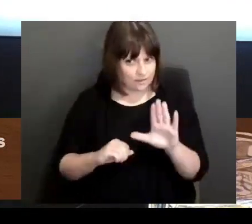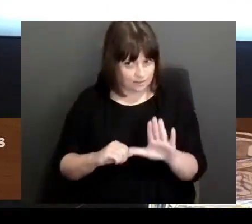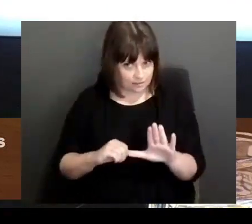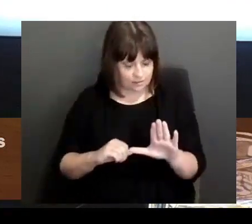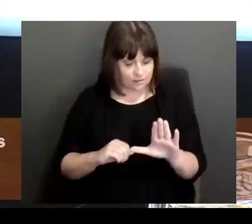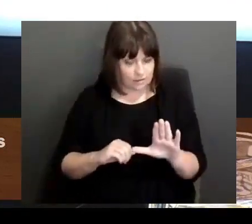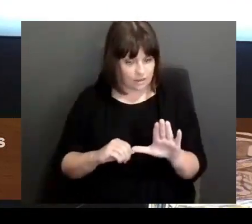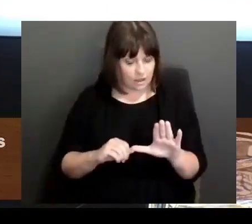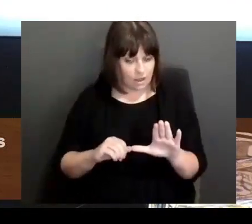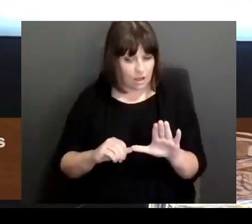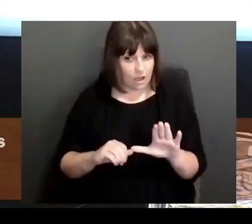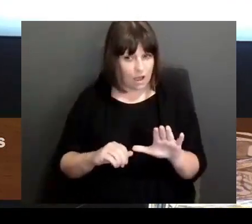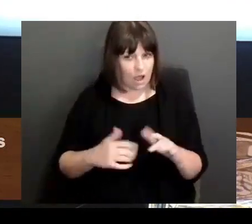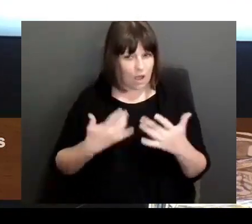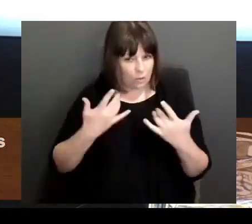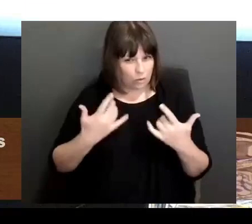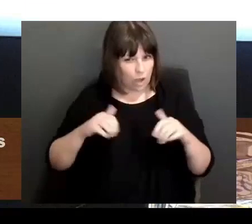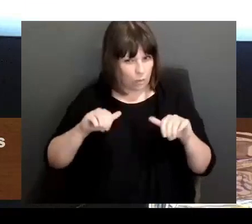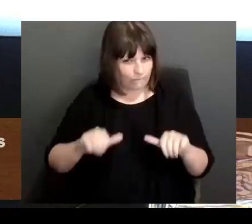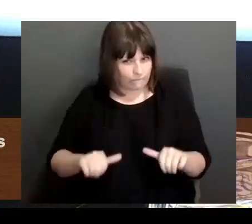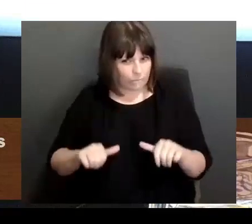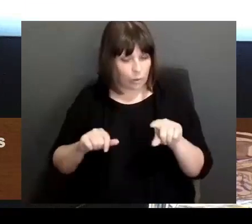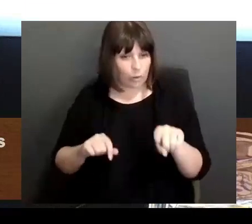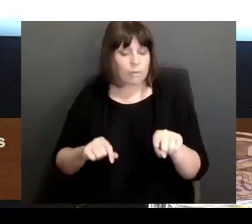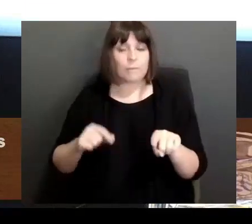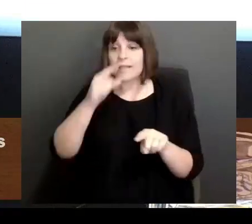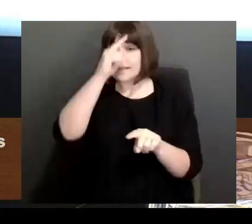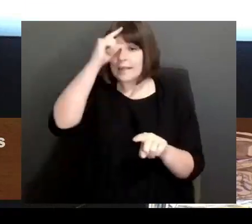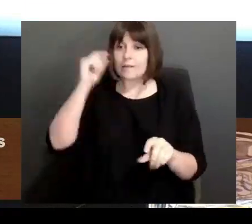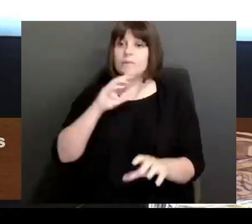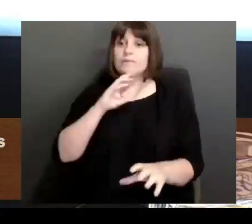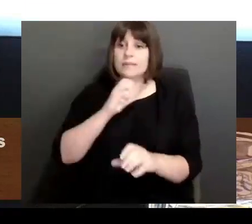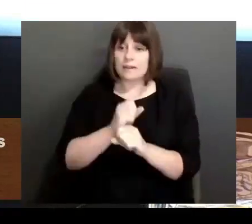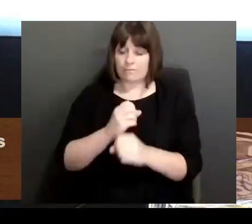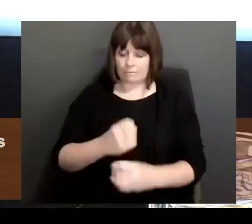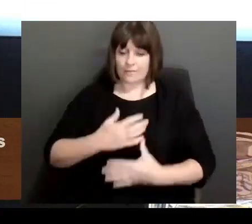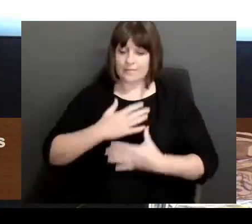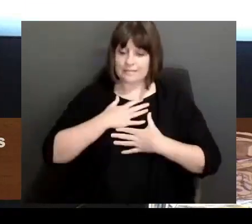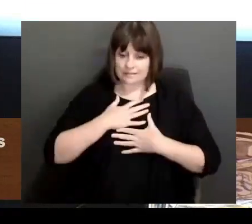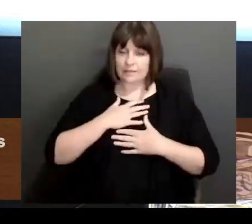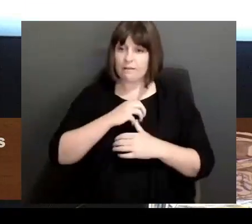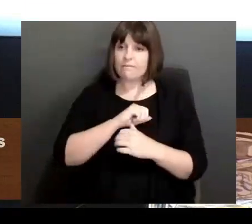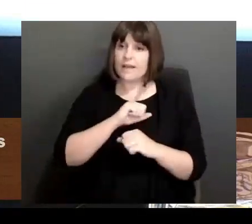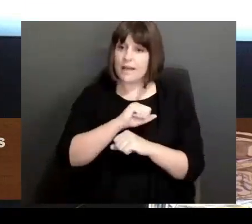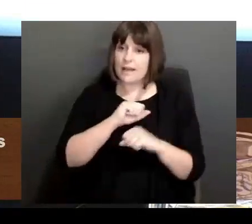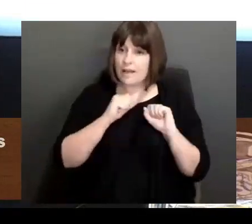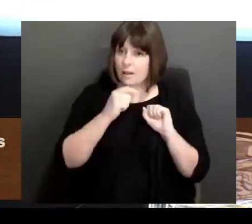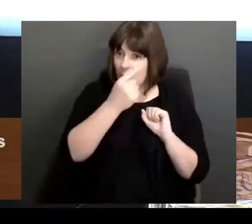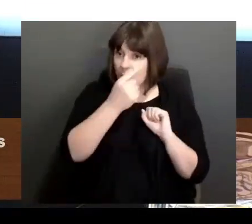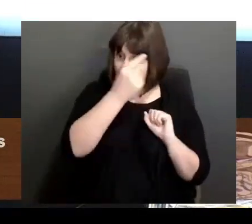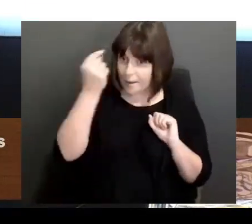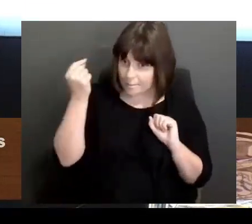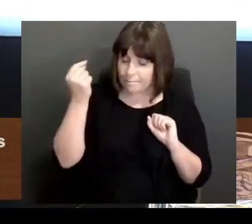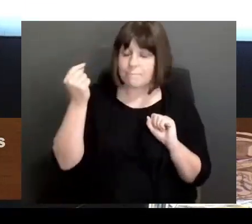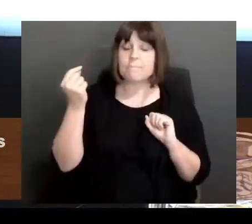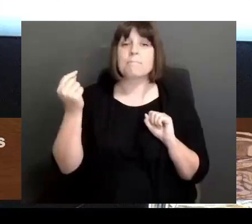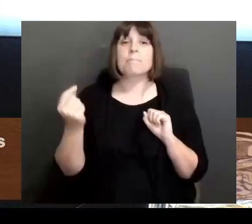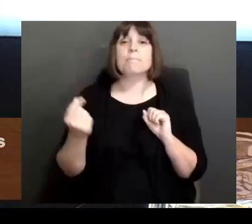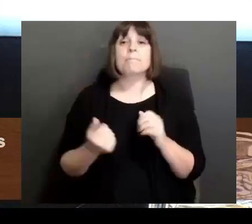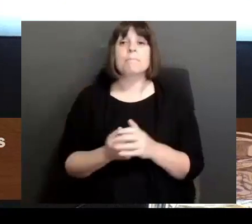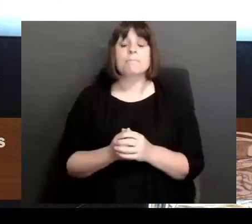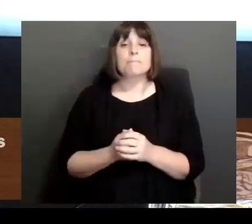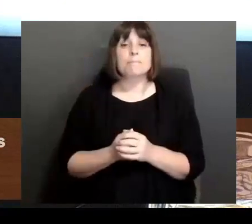the intention of the government is, and myself, is that we will